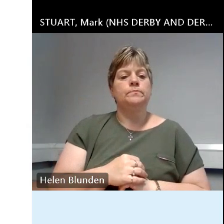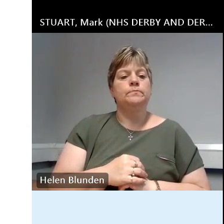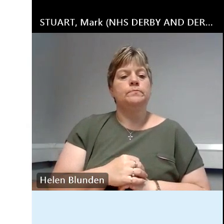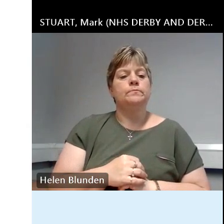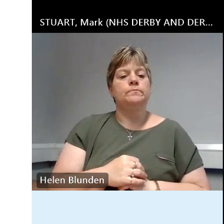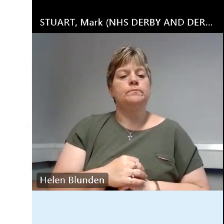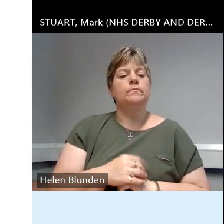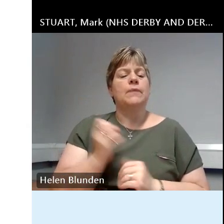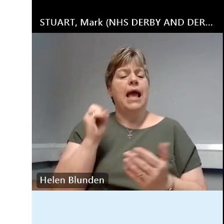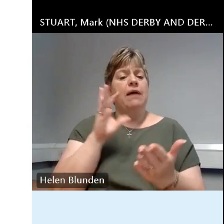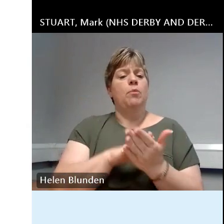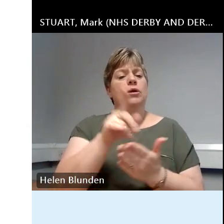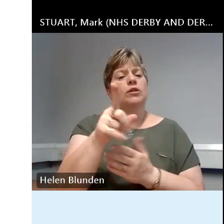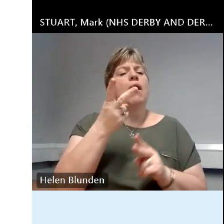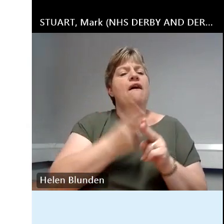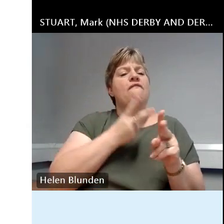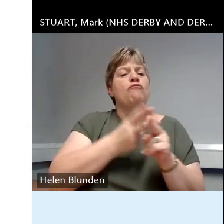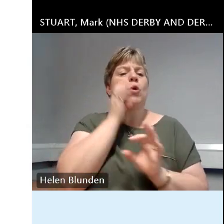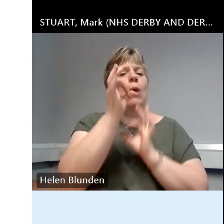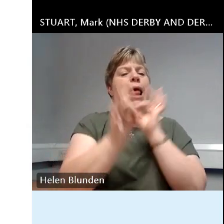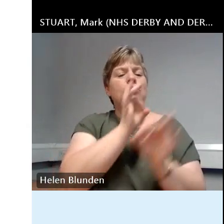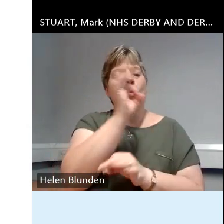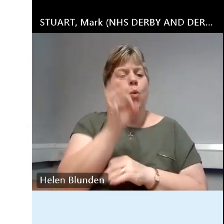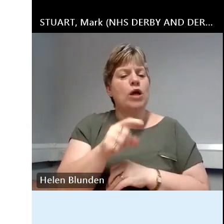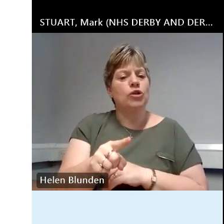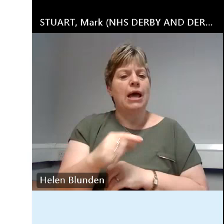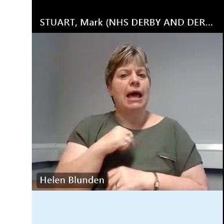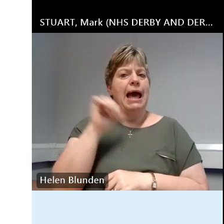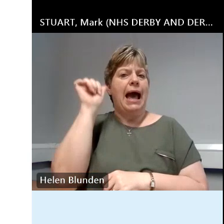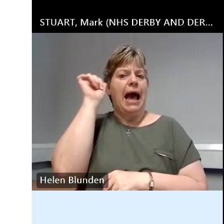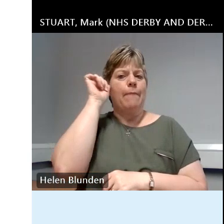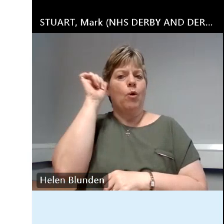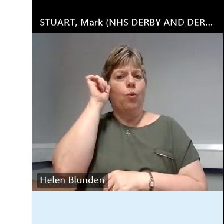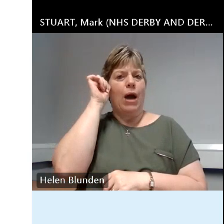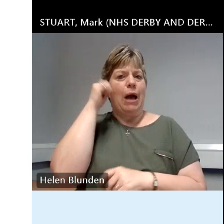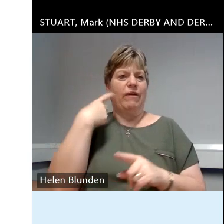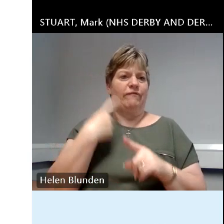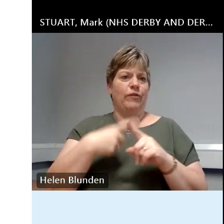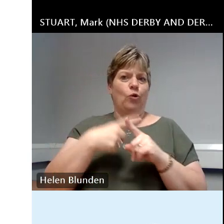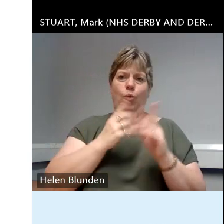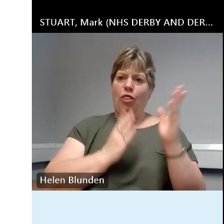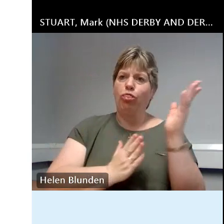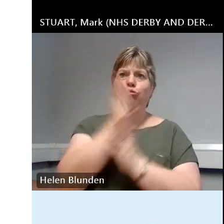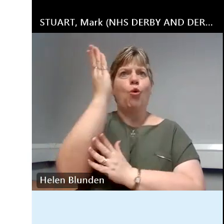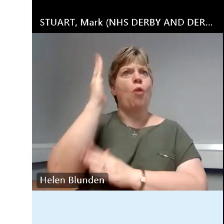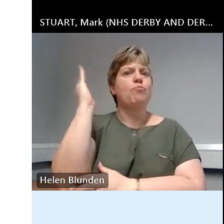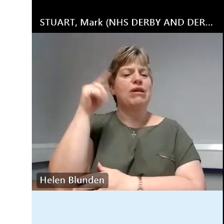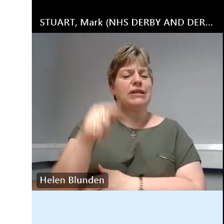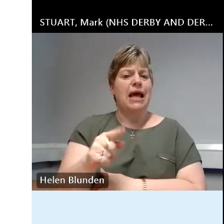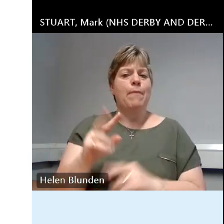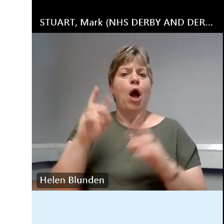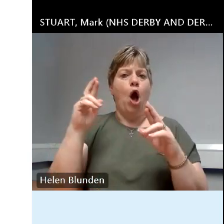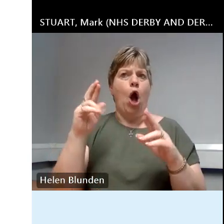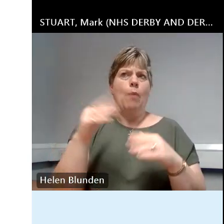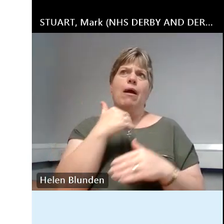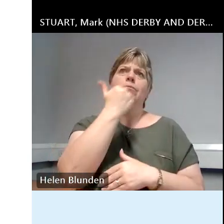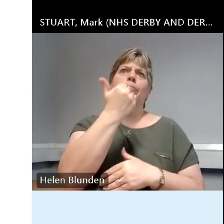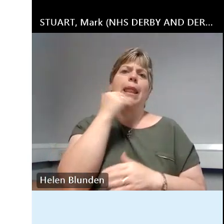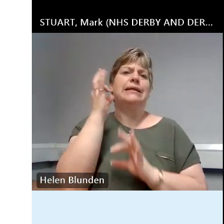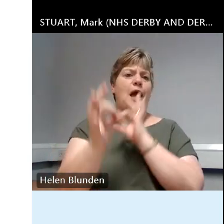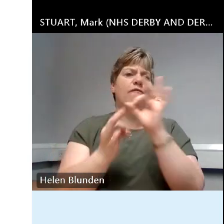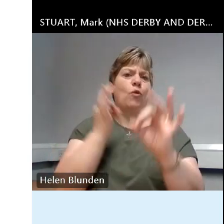I've put some frequently asked questions up on here. I'm aware that we've like sort of whizzed through, so I'm hoping there's lots of questions. I'm